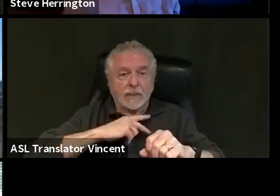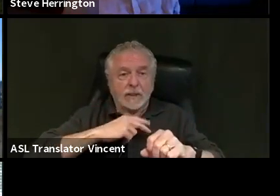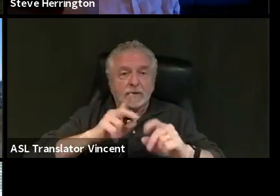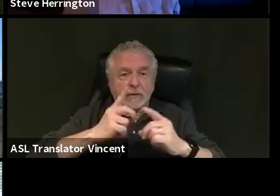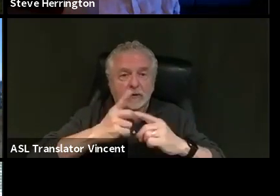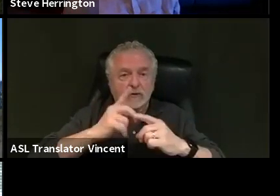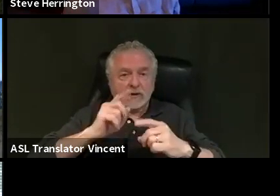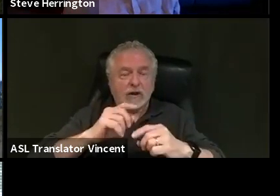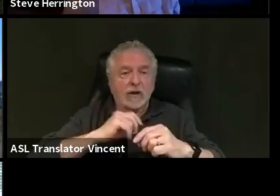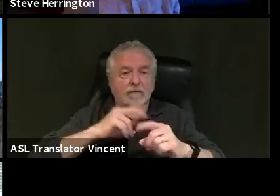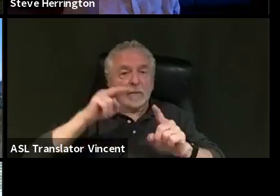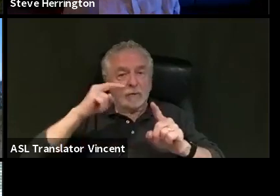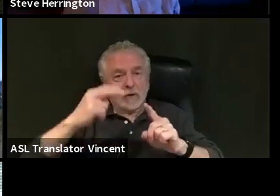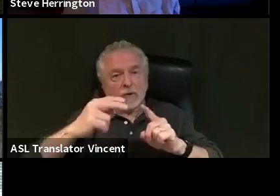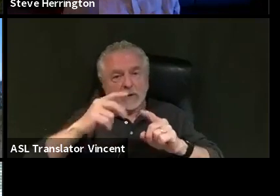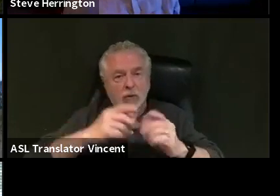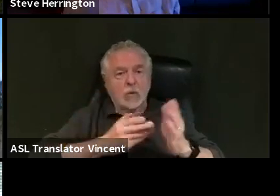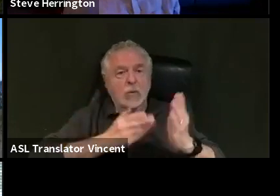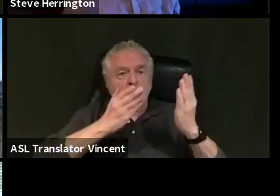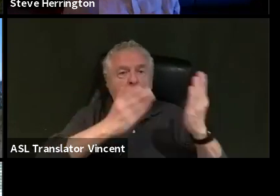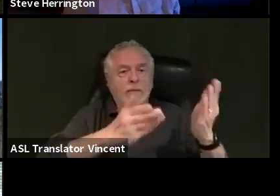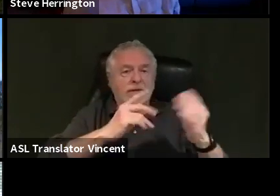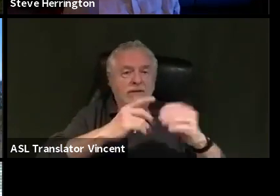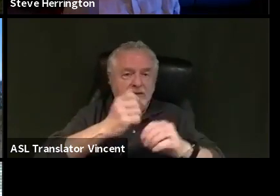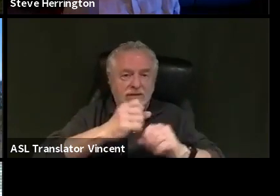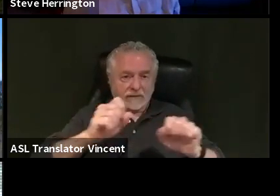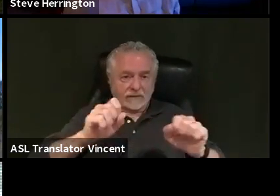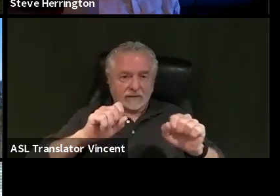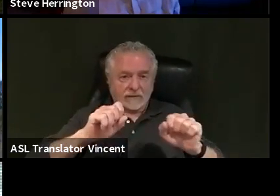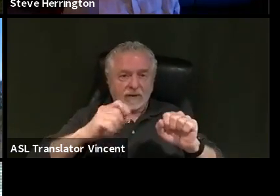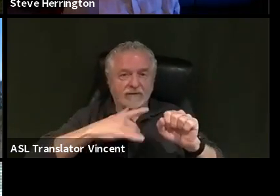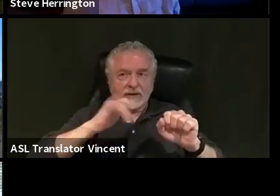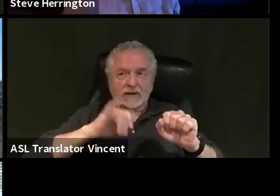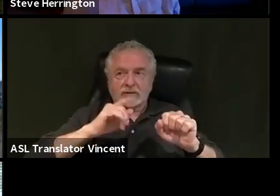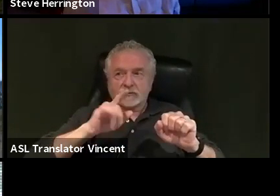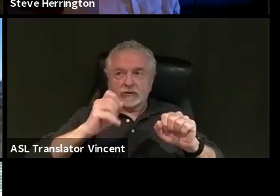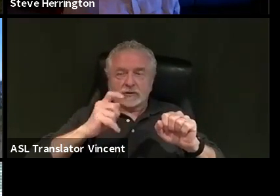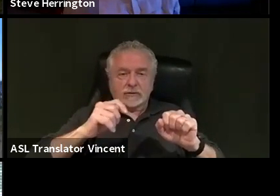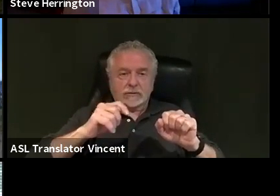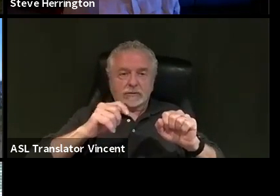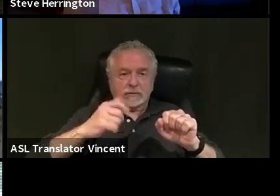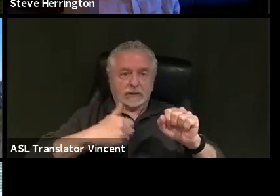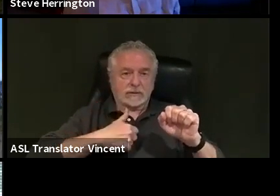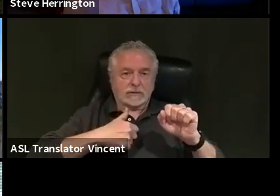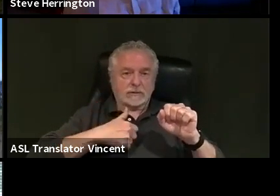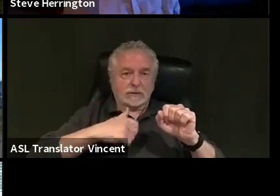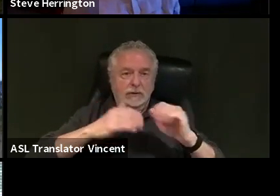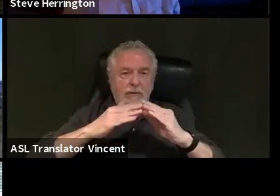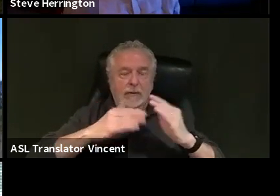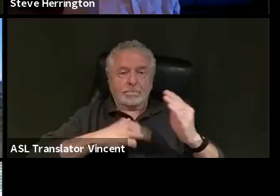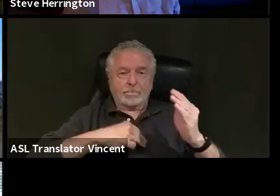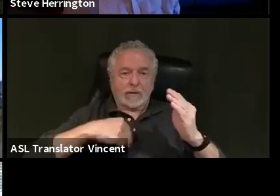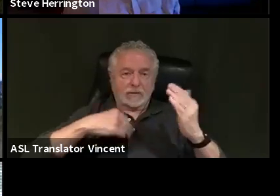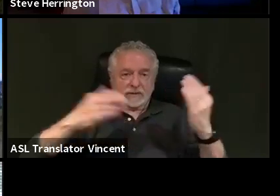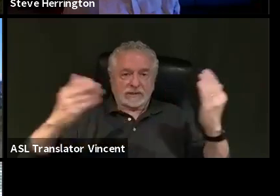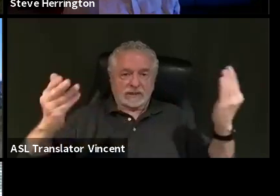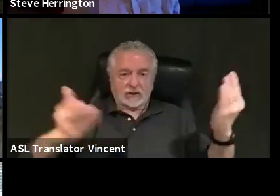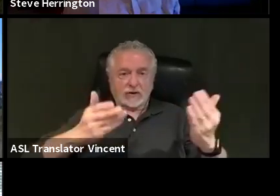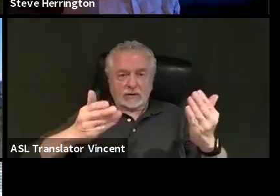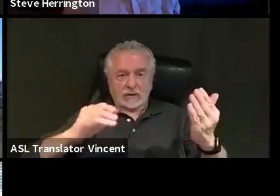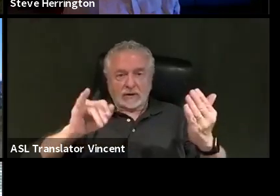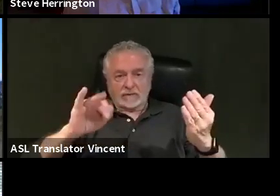department, this is from our perspective what we recommend to keep people safe. I feel like, as just sort of myself, a community member here,